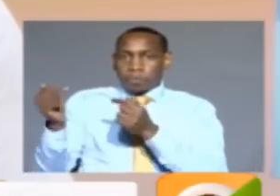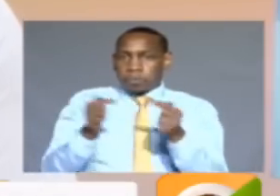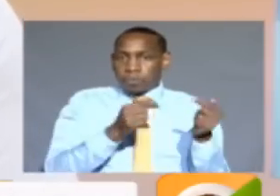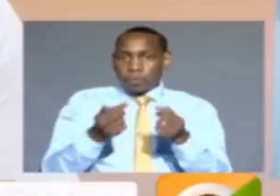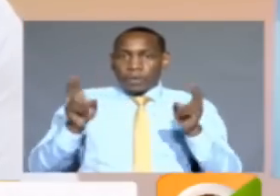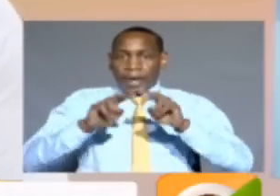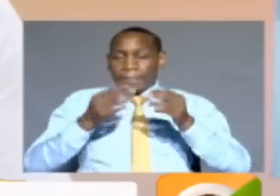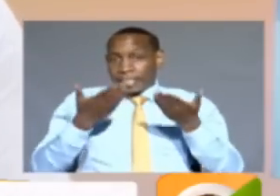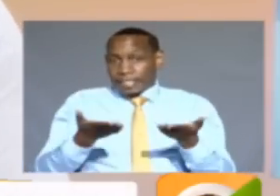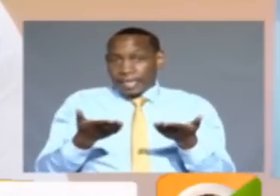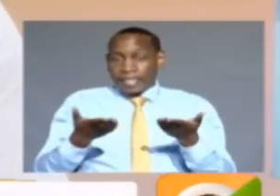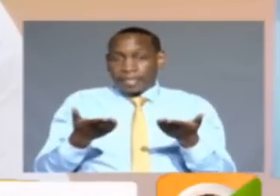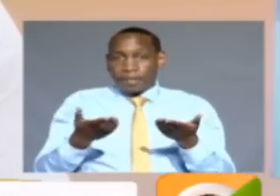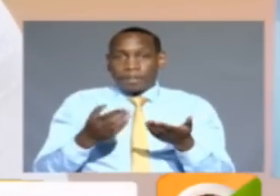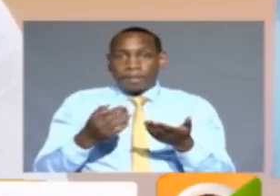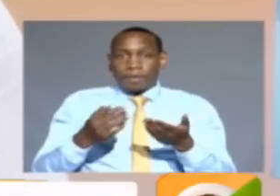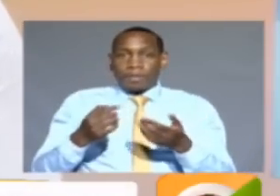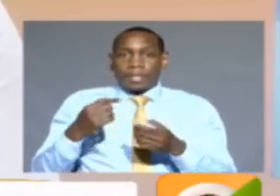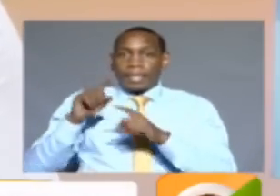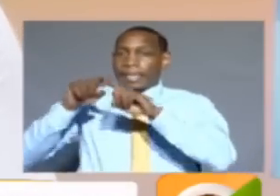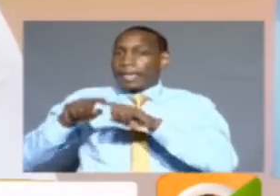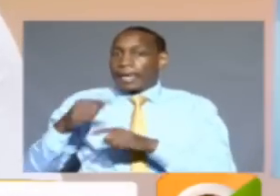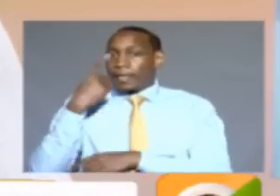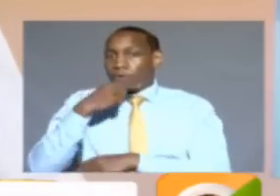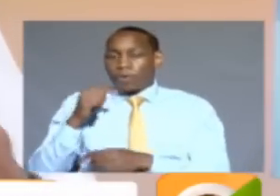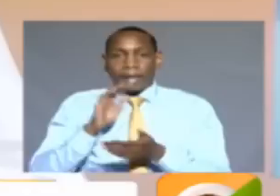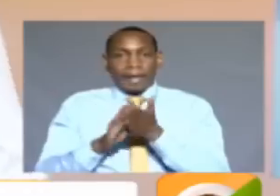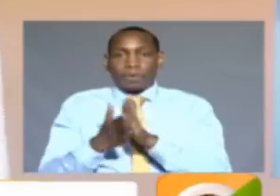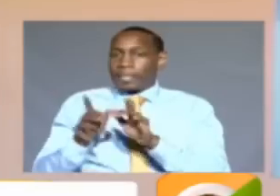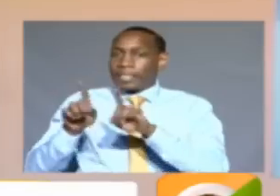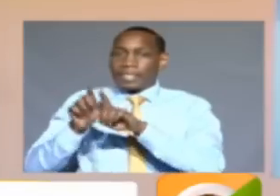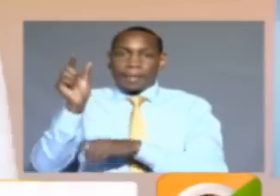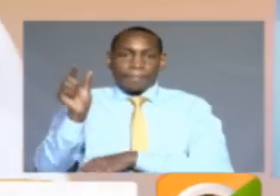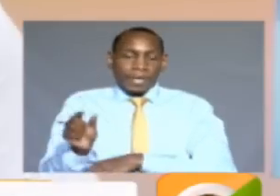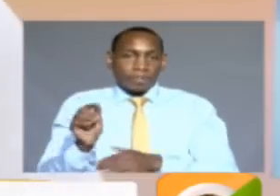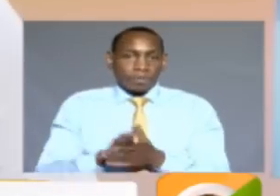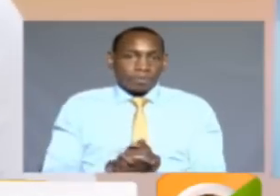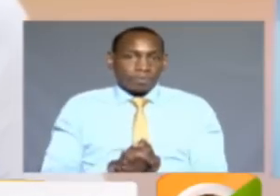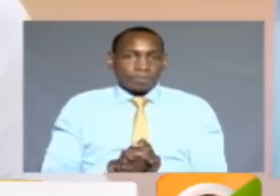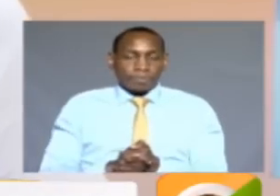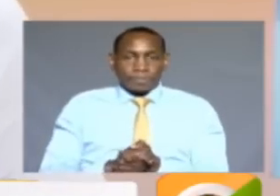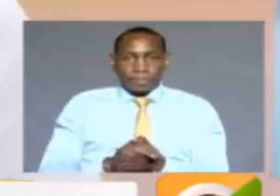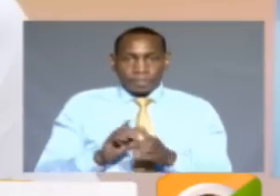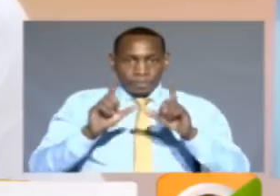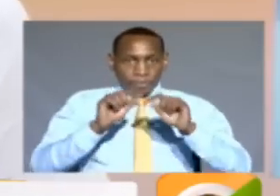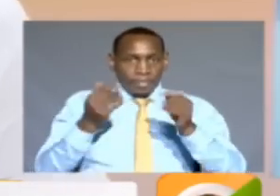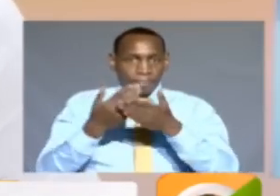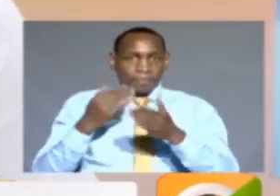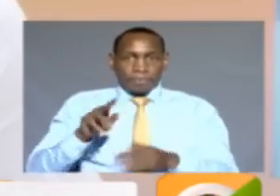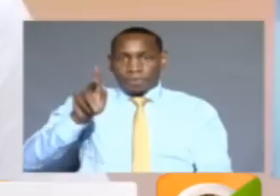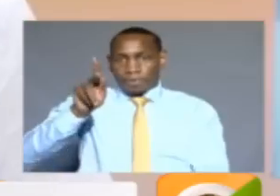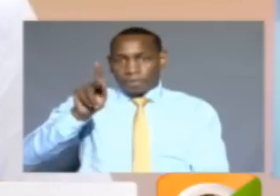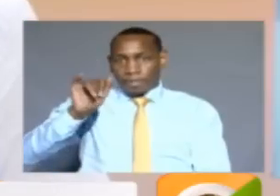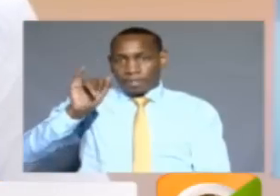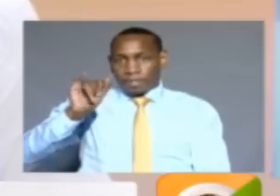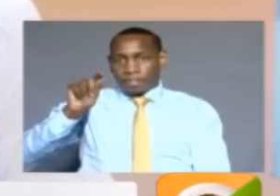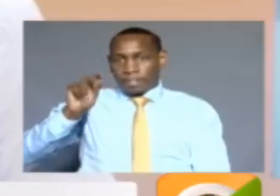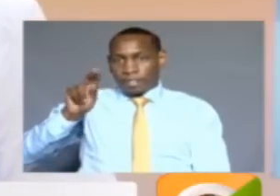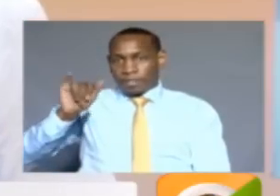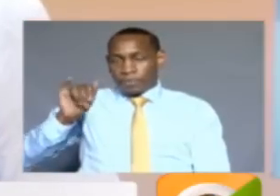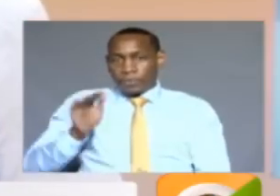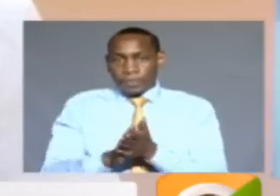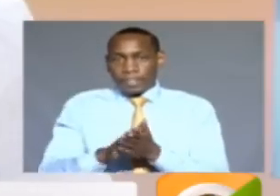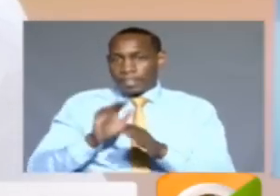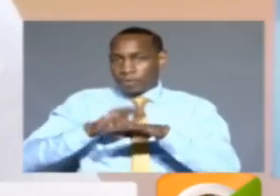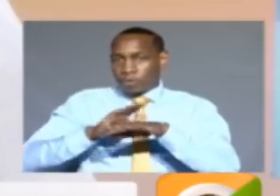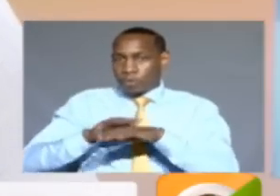can rely on? We don't have such people. Now, Joe did mention the likes of Mokisa Kitui and a very,